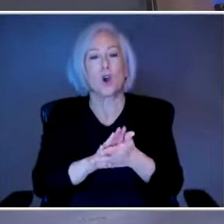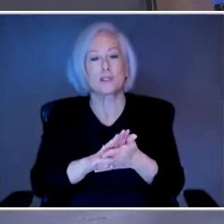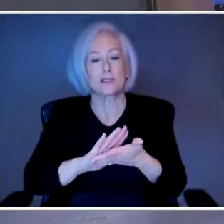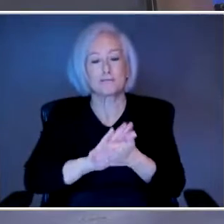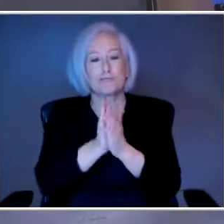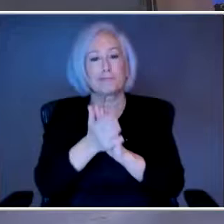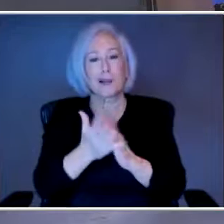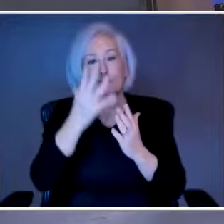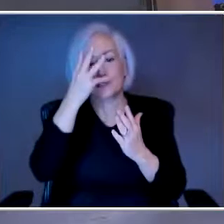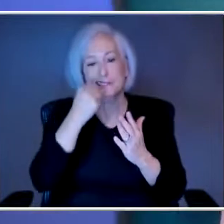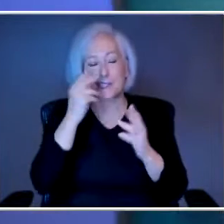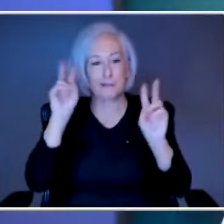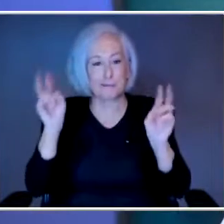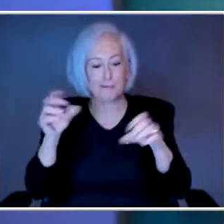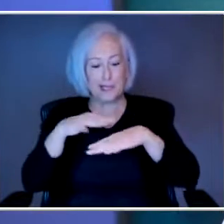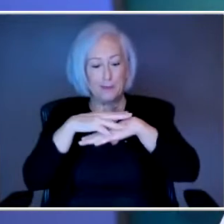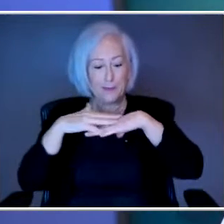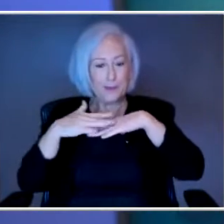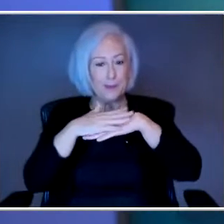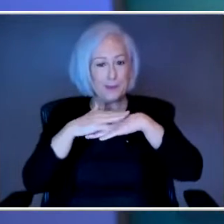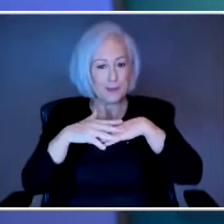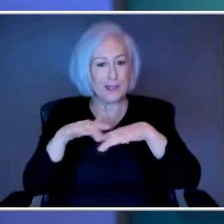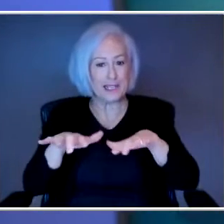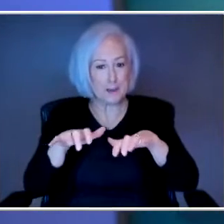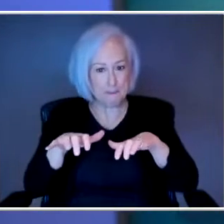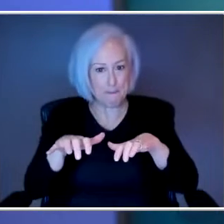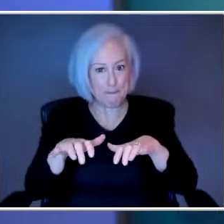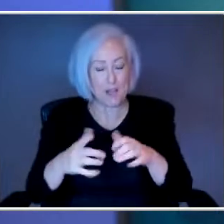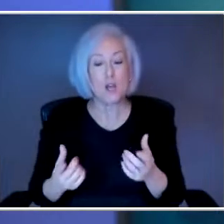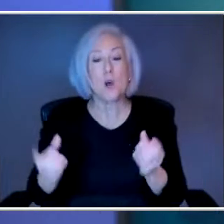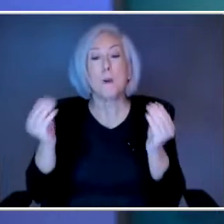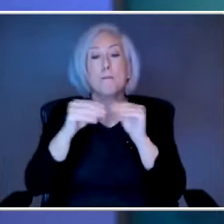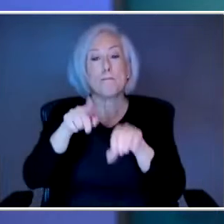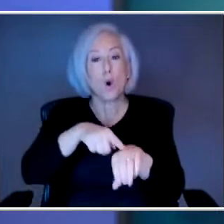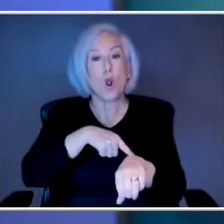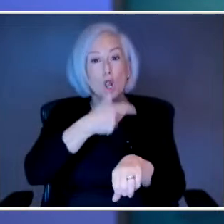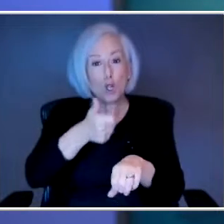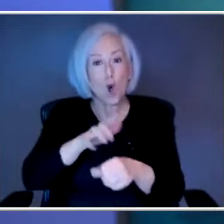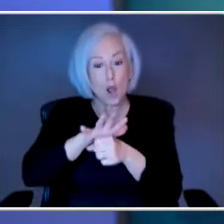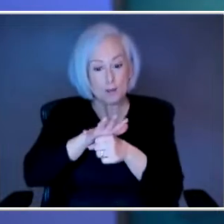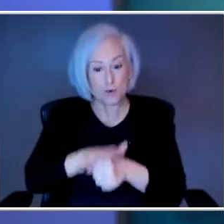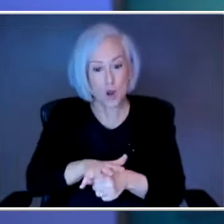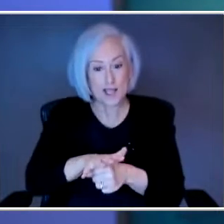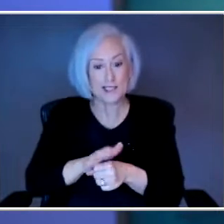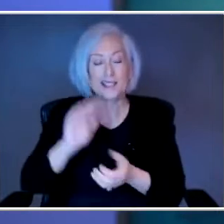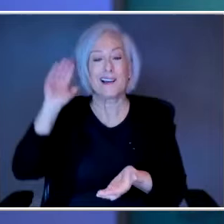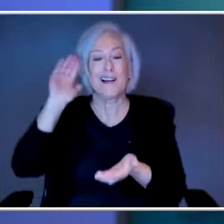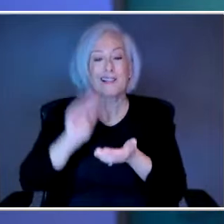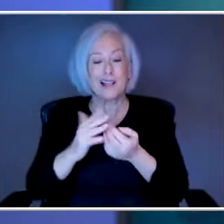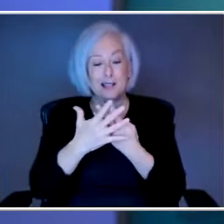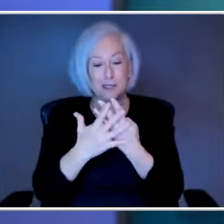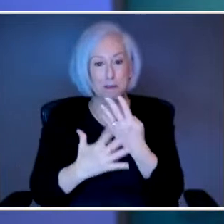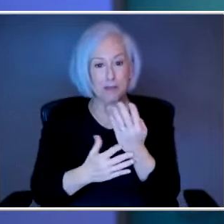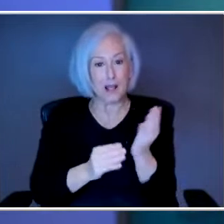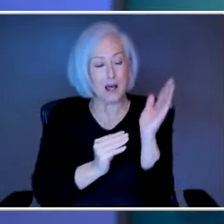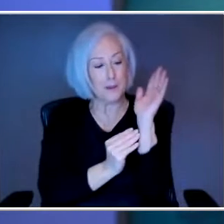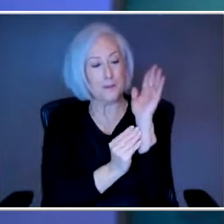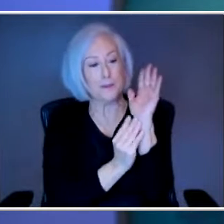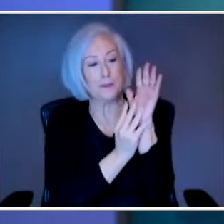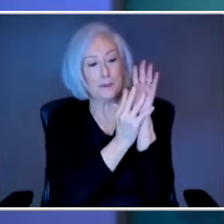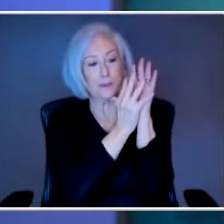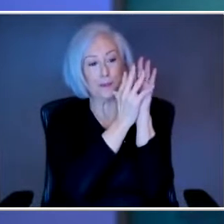So the longer the nerve is being pressed, the decreased blood supply to the nerve is what basically begins